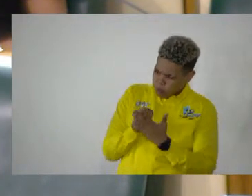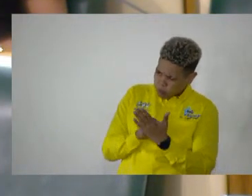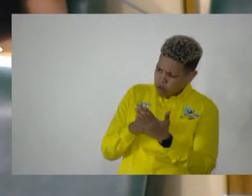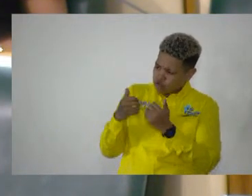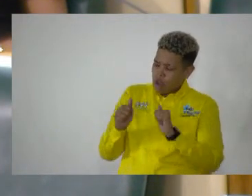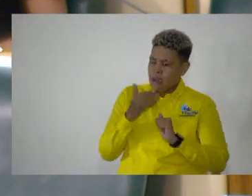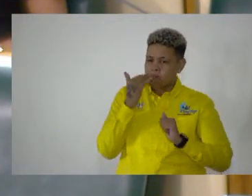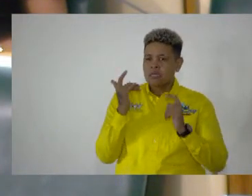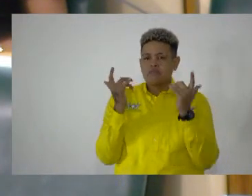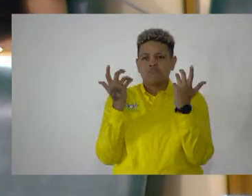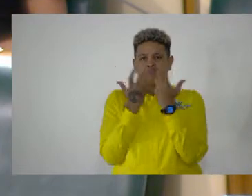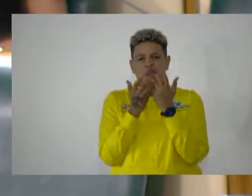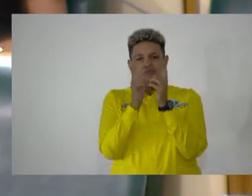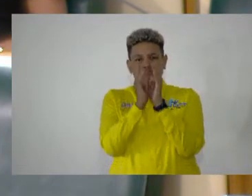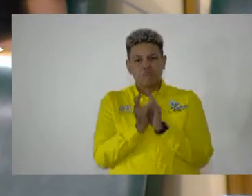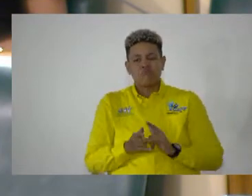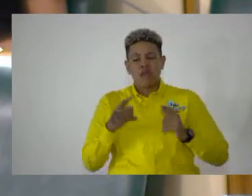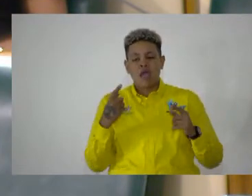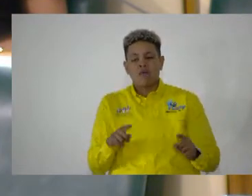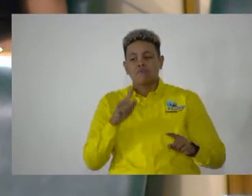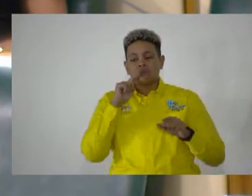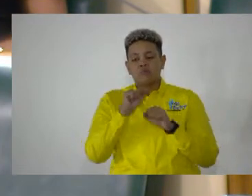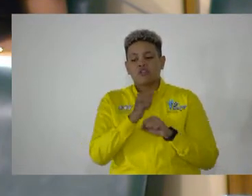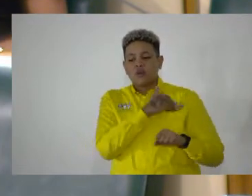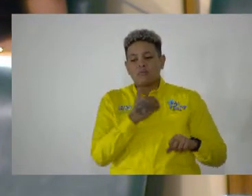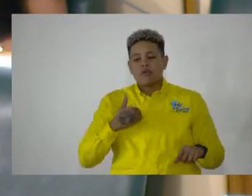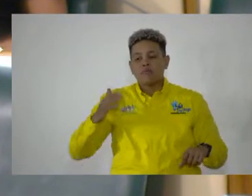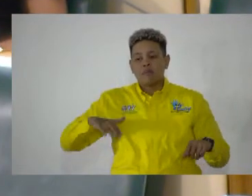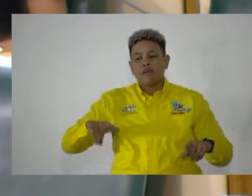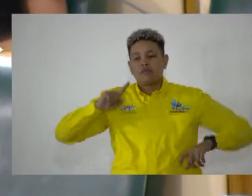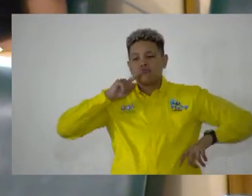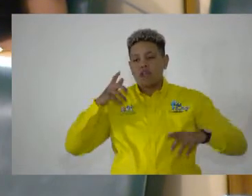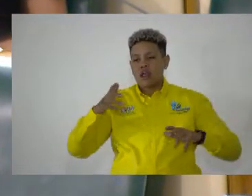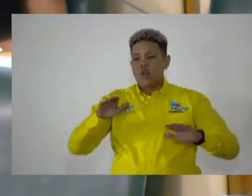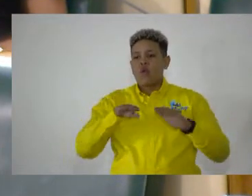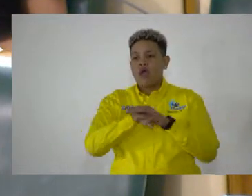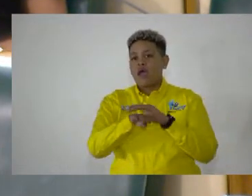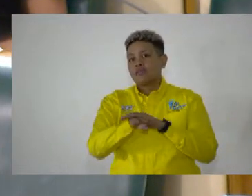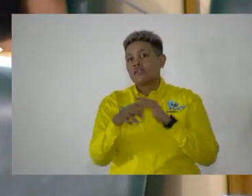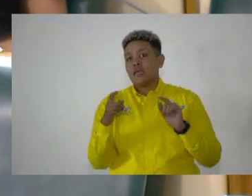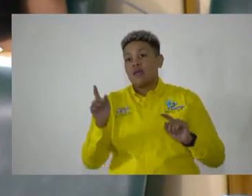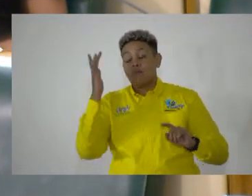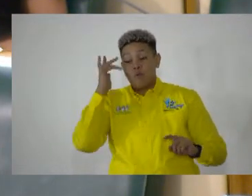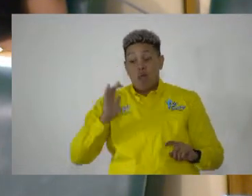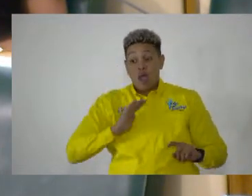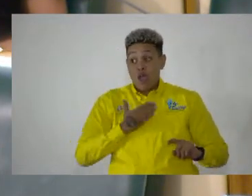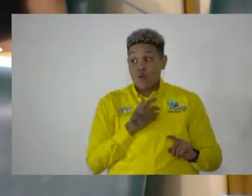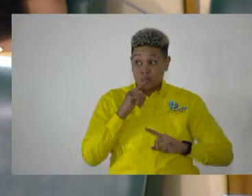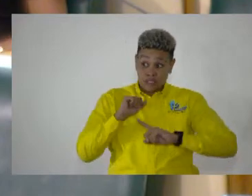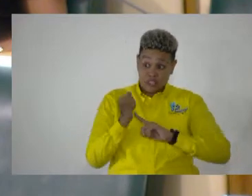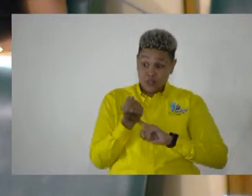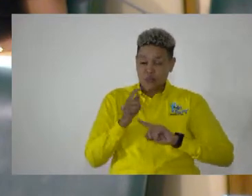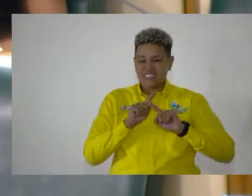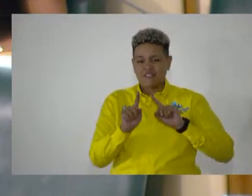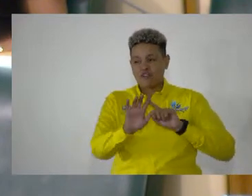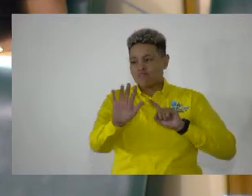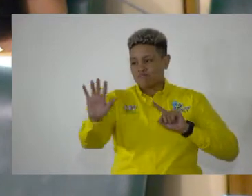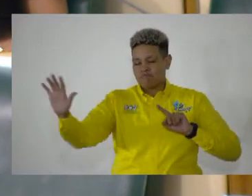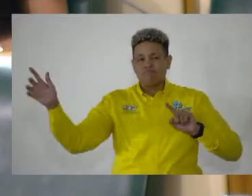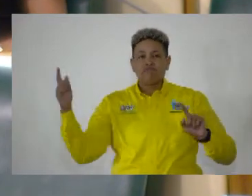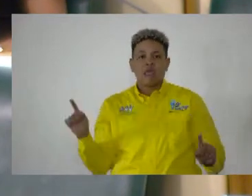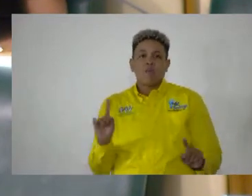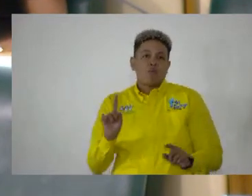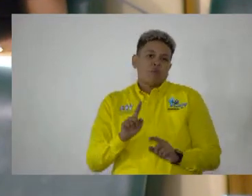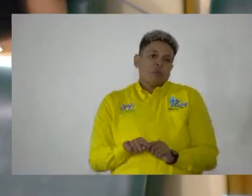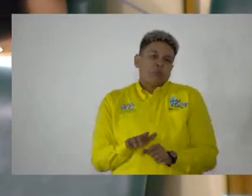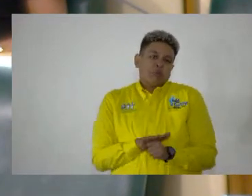as best as possible to ensure that members of Parliament are accommodated, because our circumstances differ, and